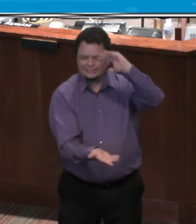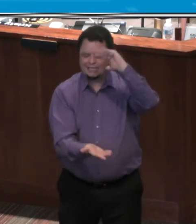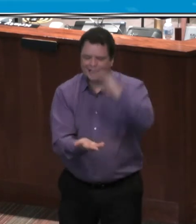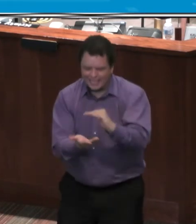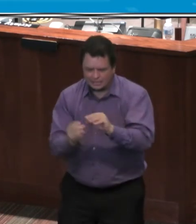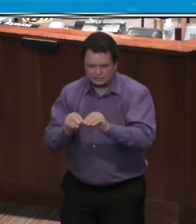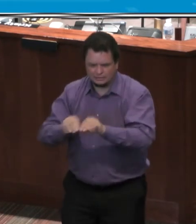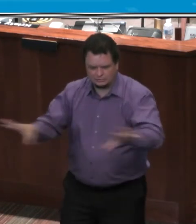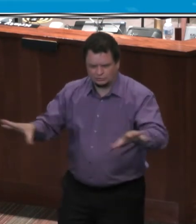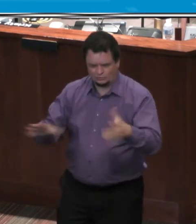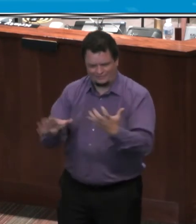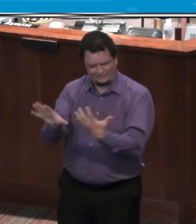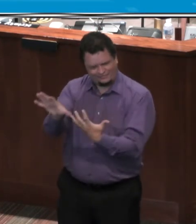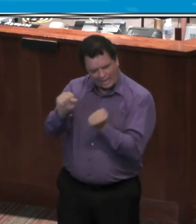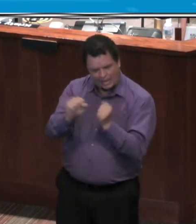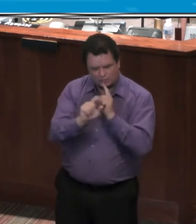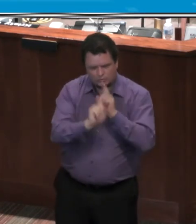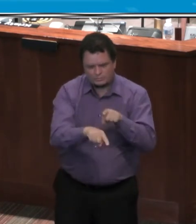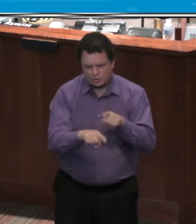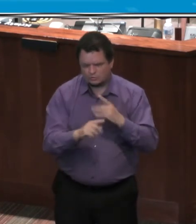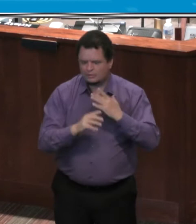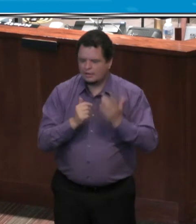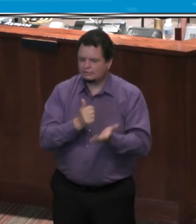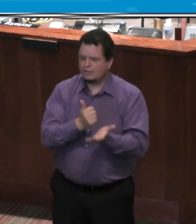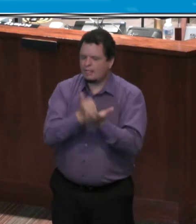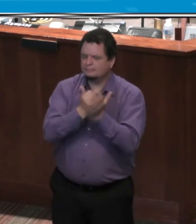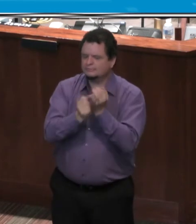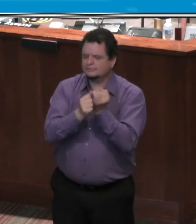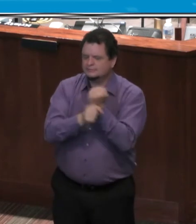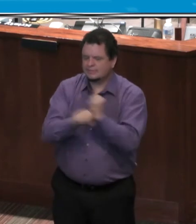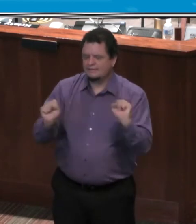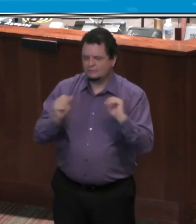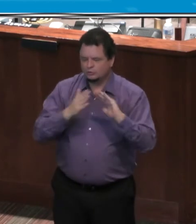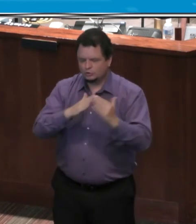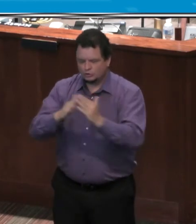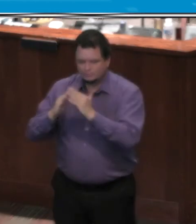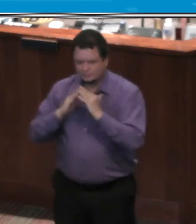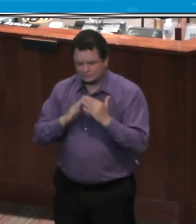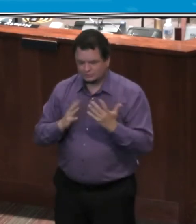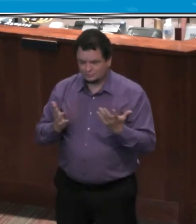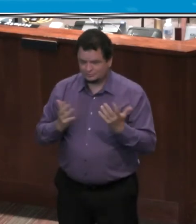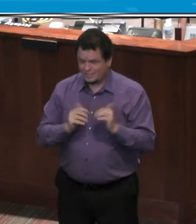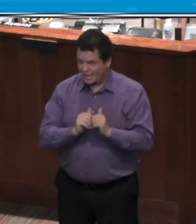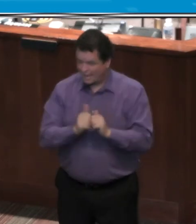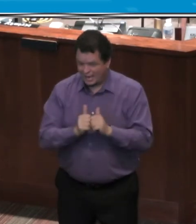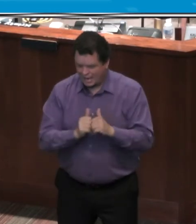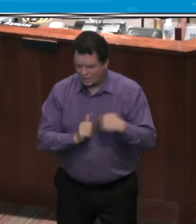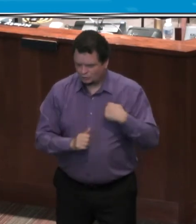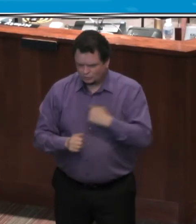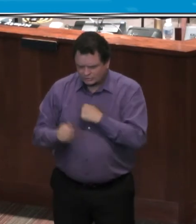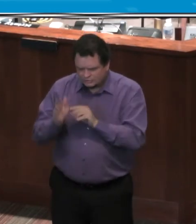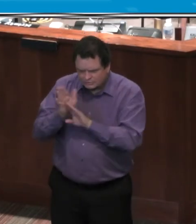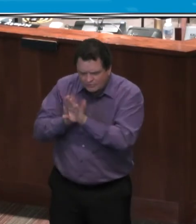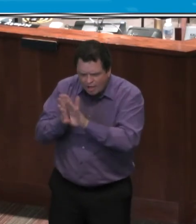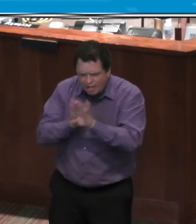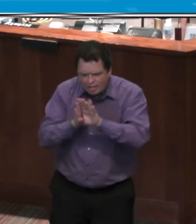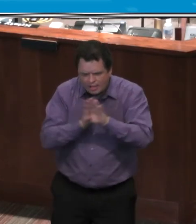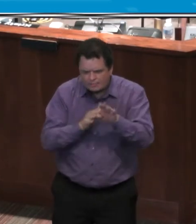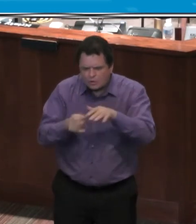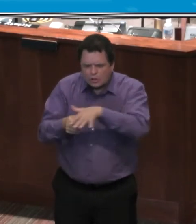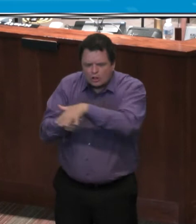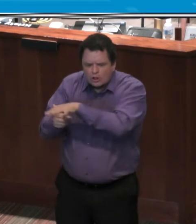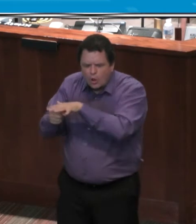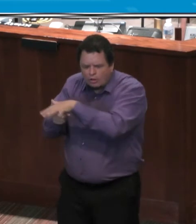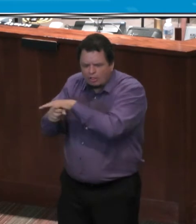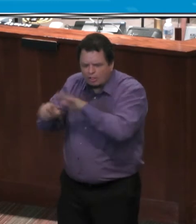So we really did create this local guidance in order to steer kind of our educational community